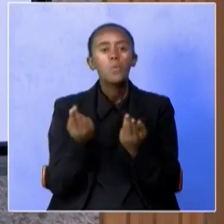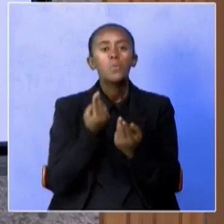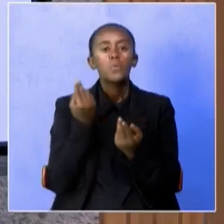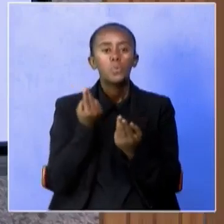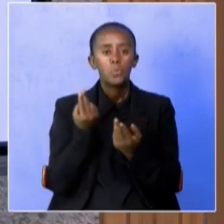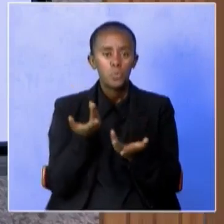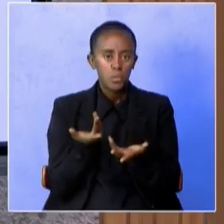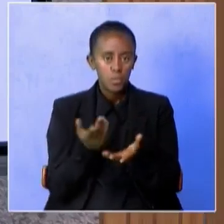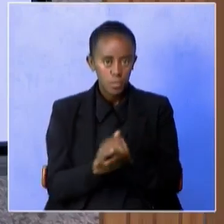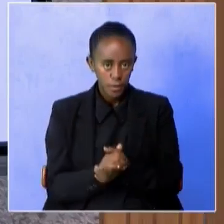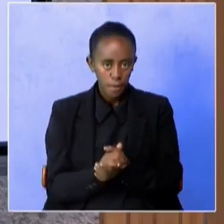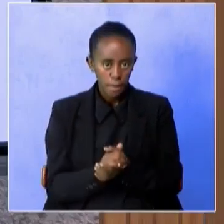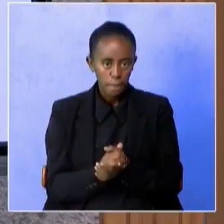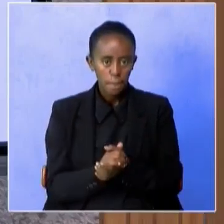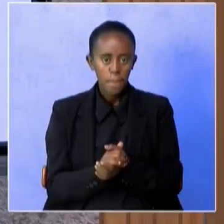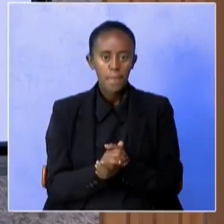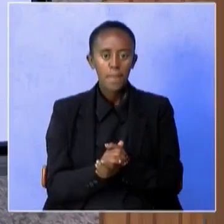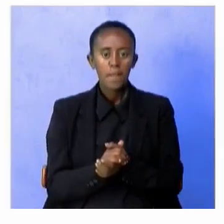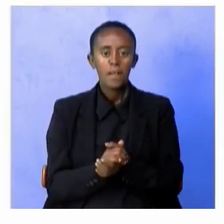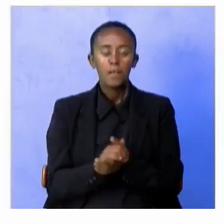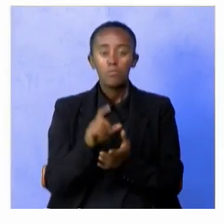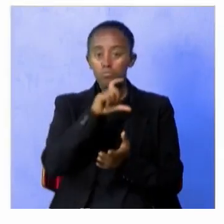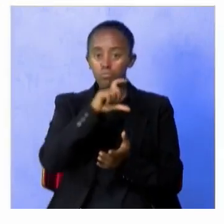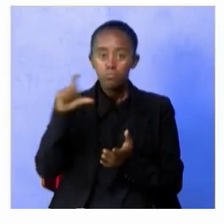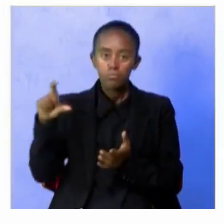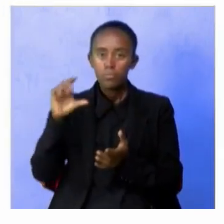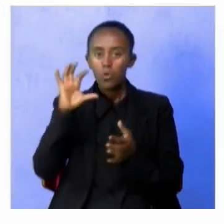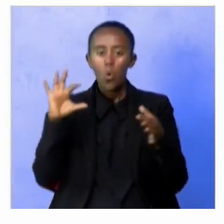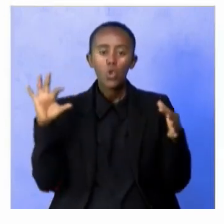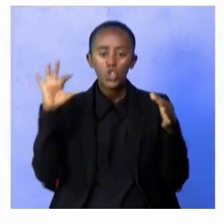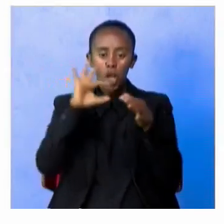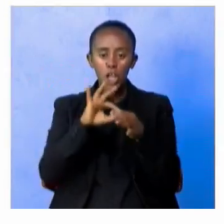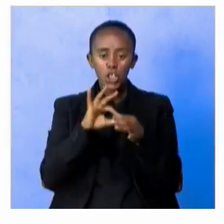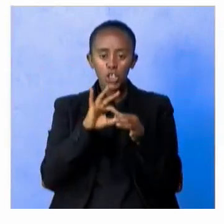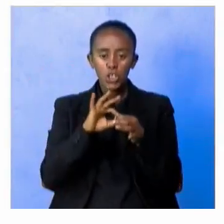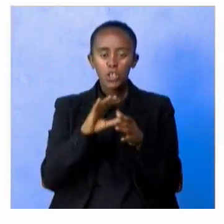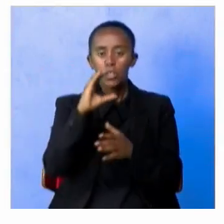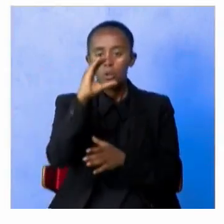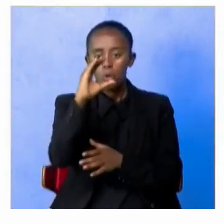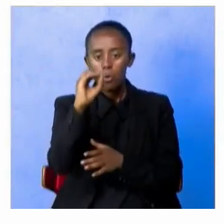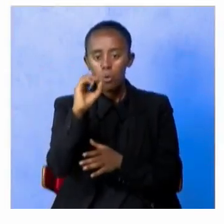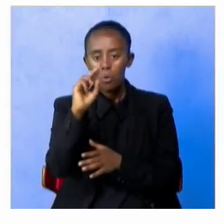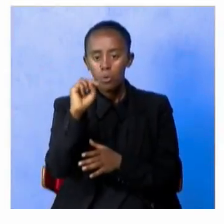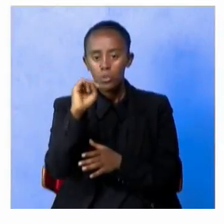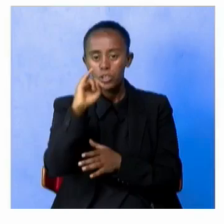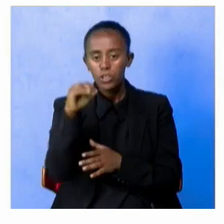them? So they are all what? Conjunctions. All of them are,